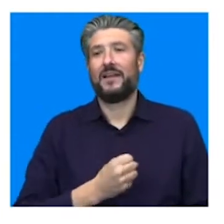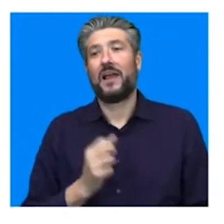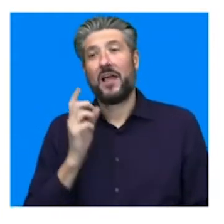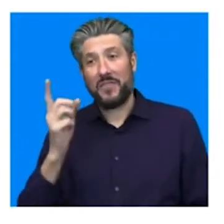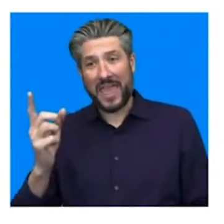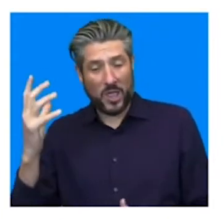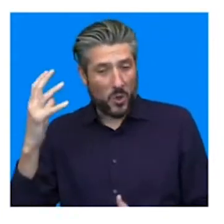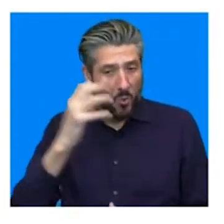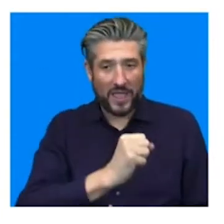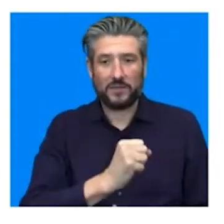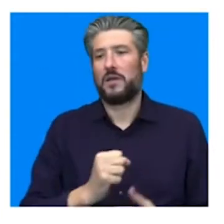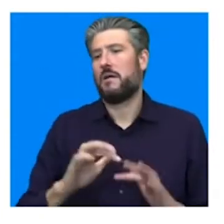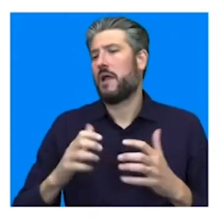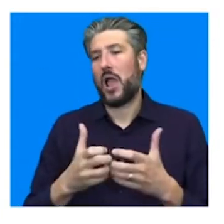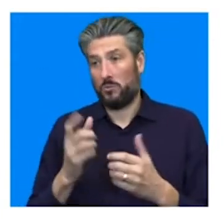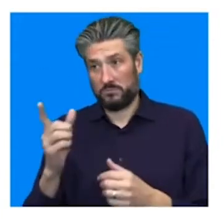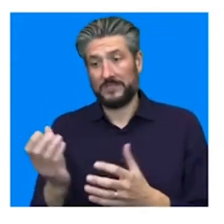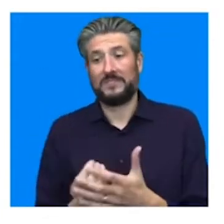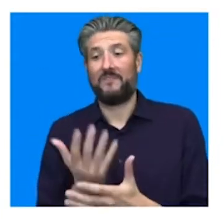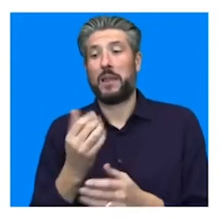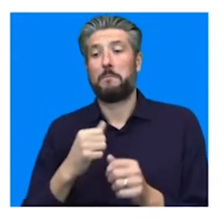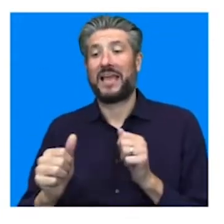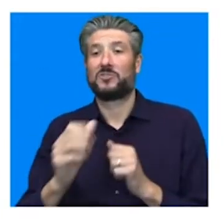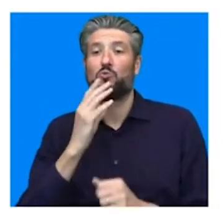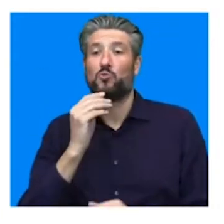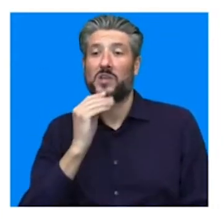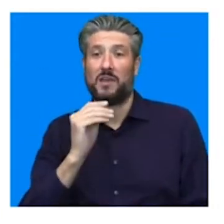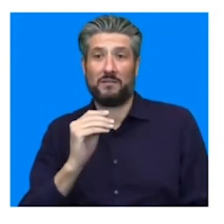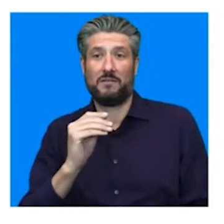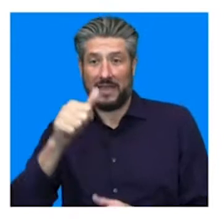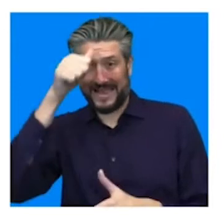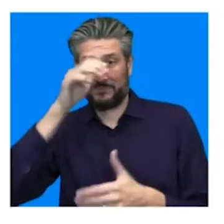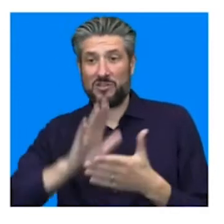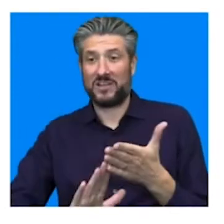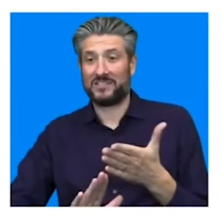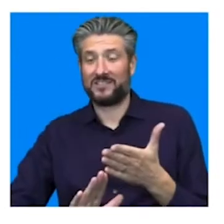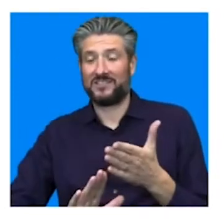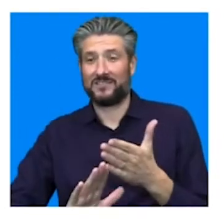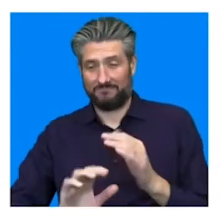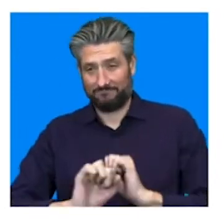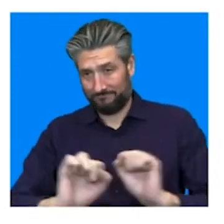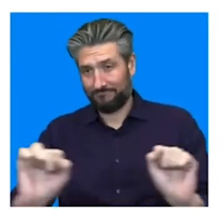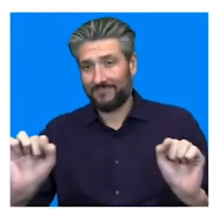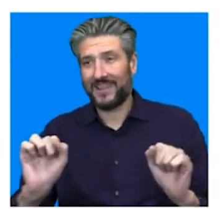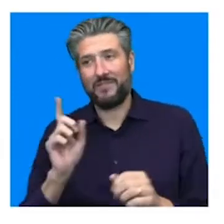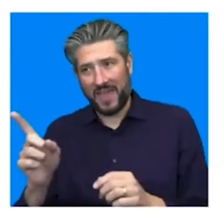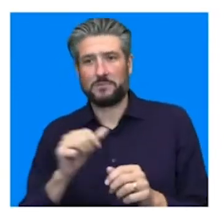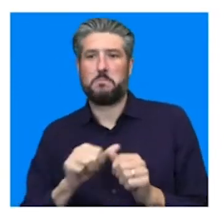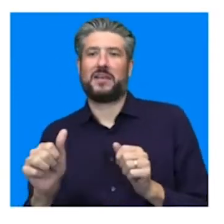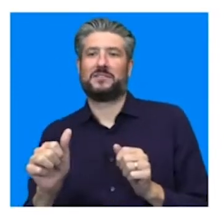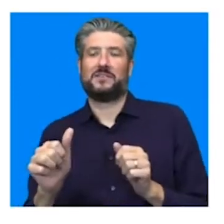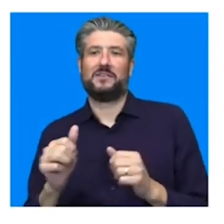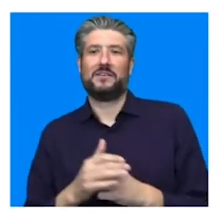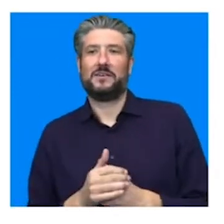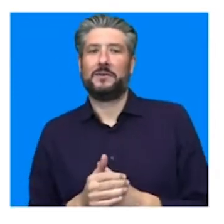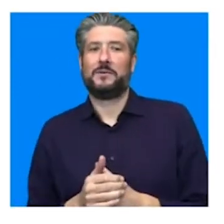can develop the best user experience and the most human user experience, and who's actually best at sort of augmenting